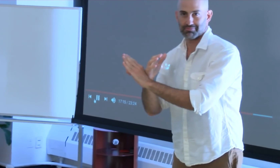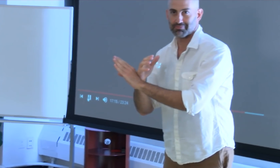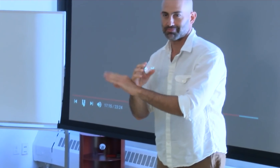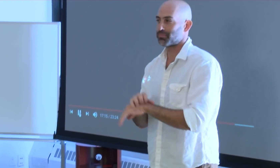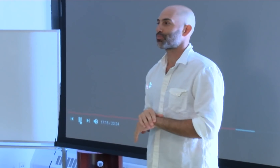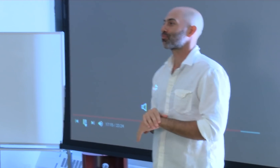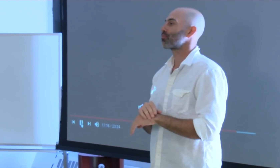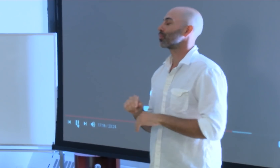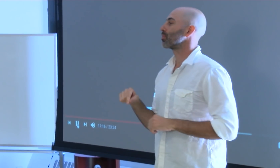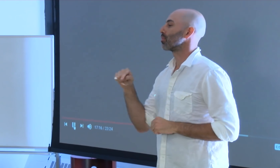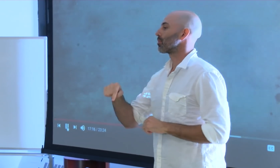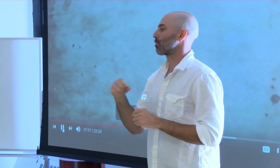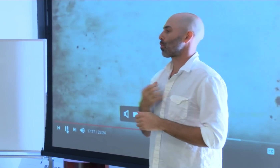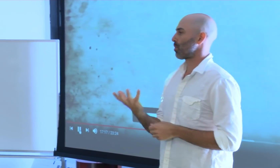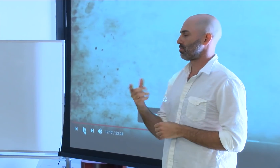Transition.